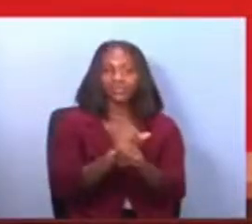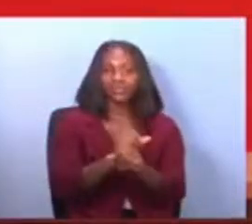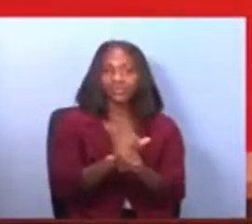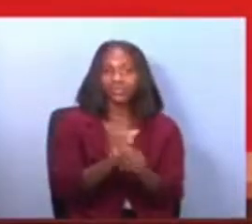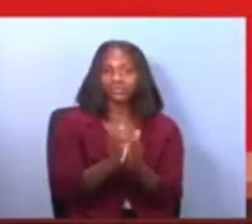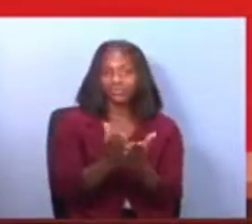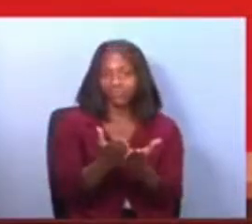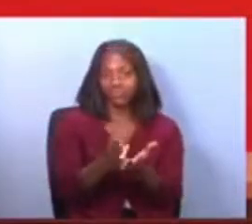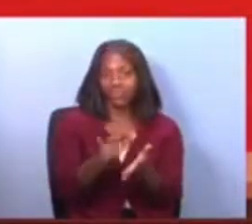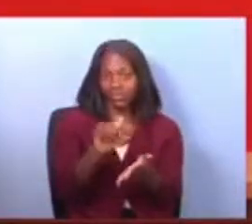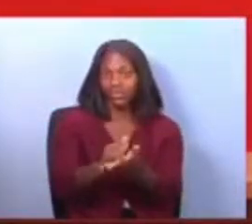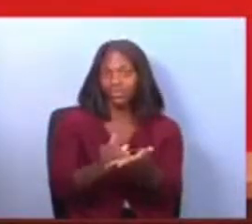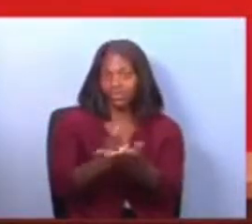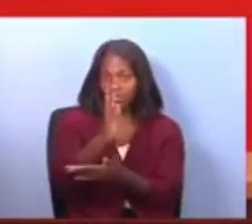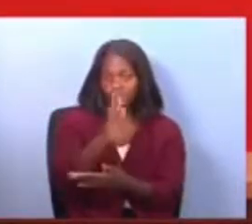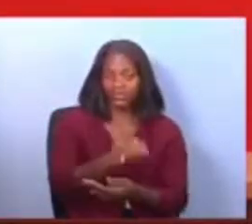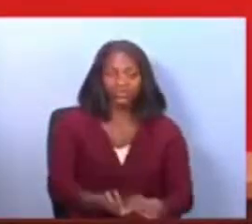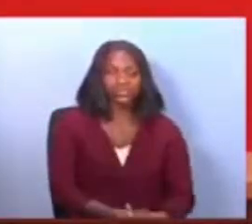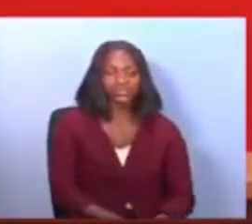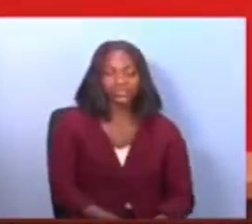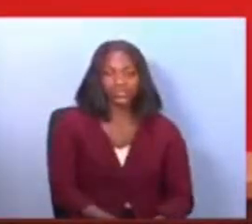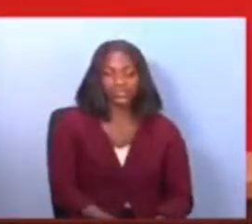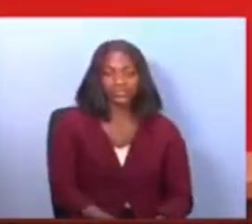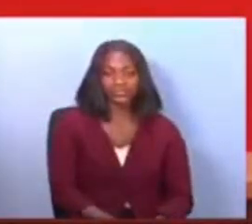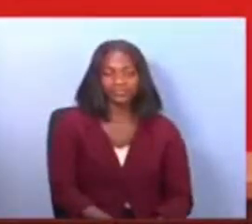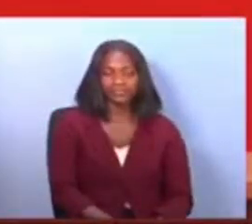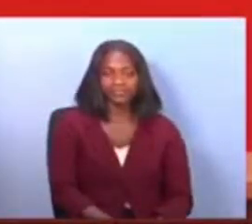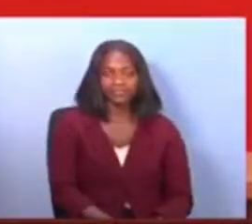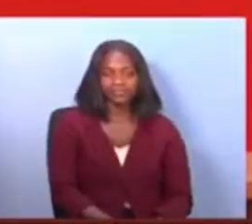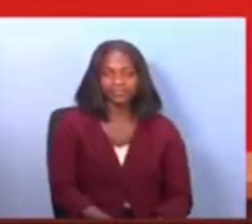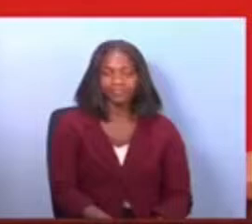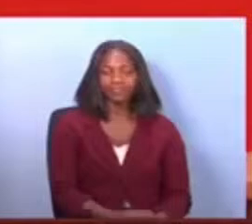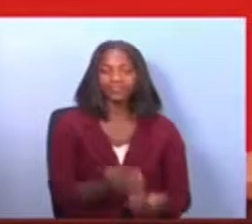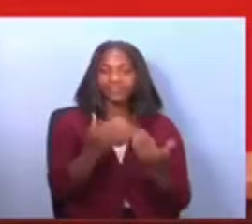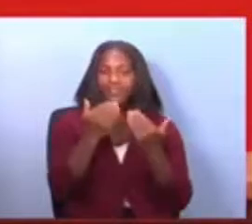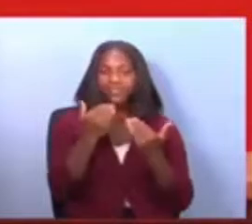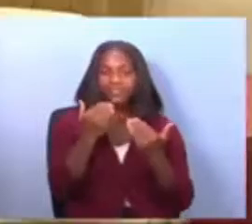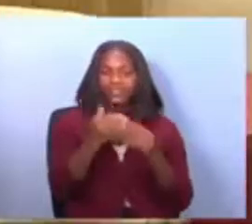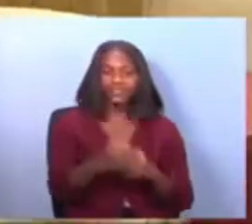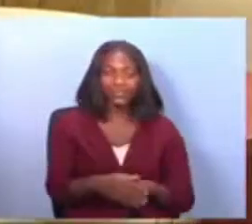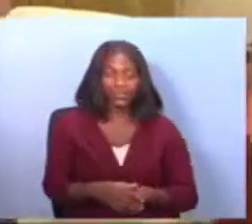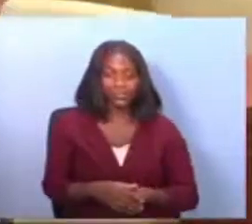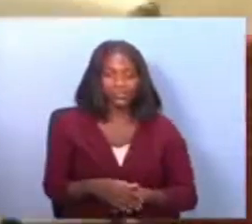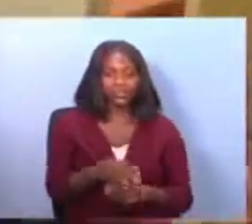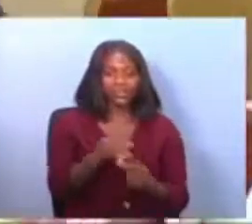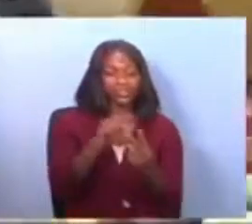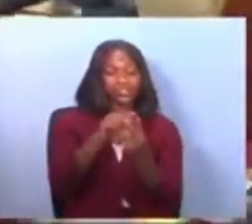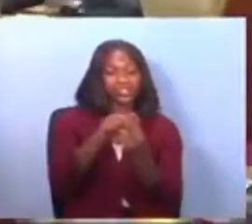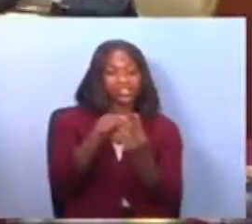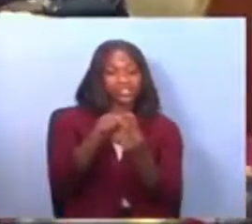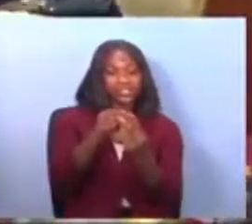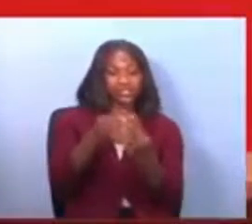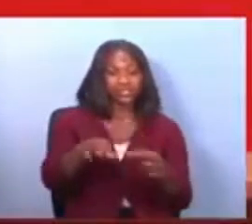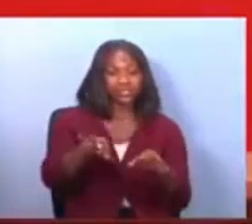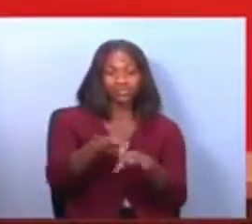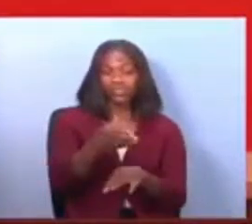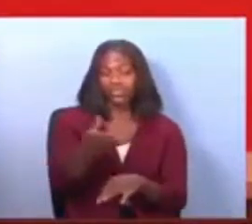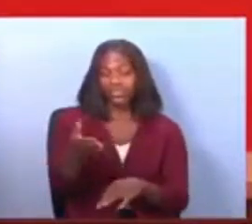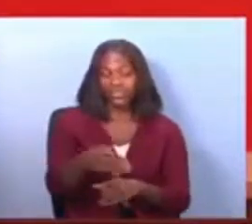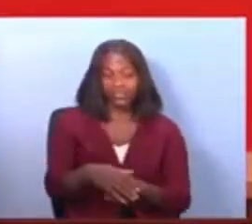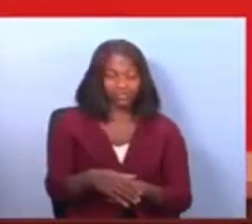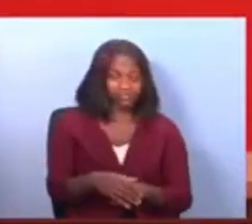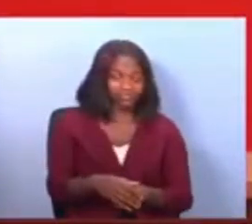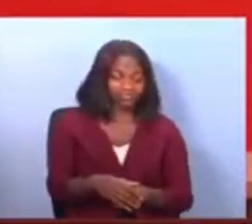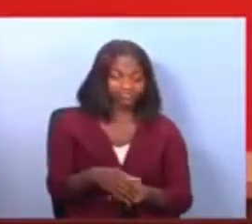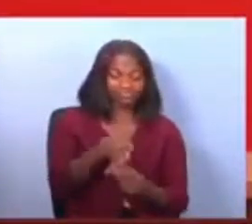Yes, honourable member. Thank you very much, Mr. Speaker. Mr. Speaker, two important observations, and they have to do